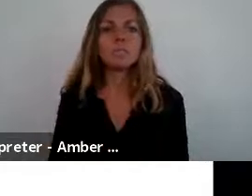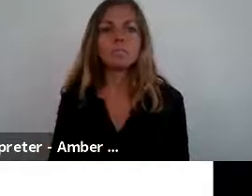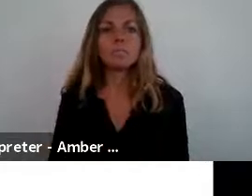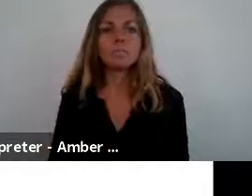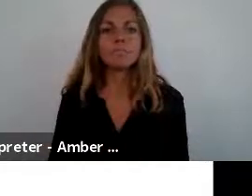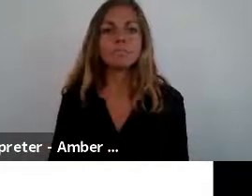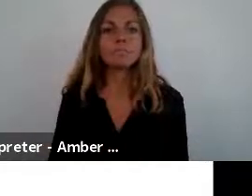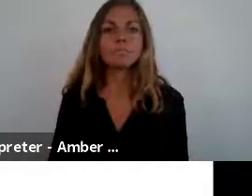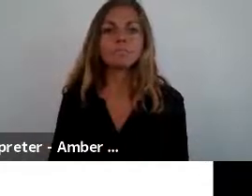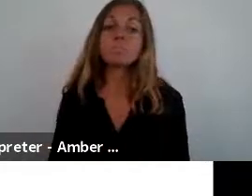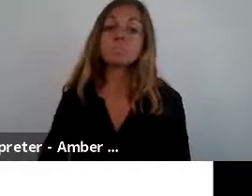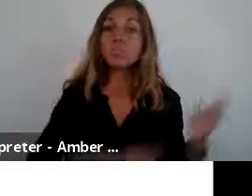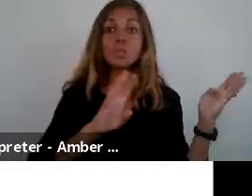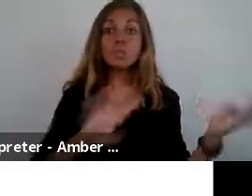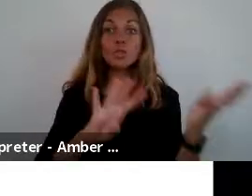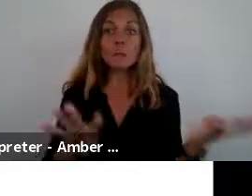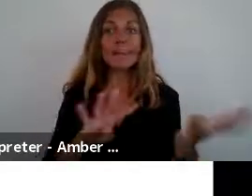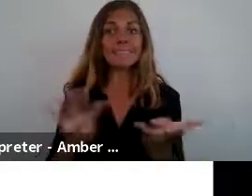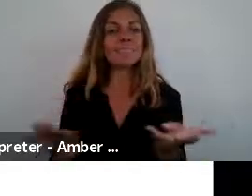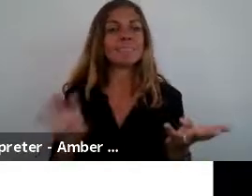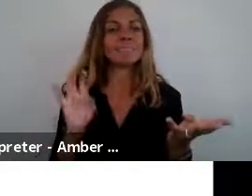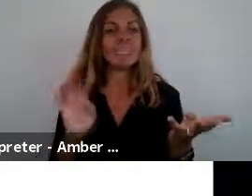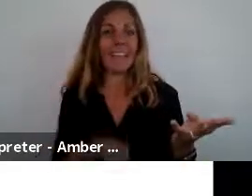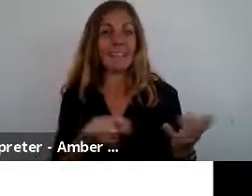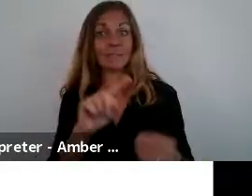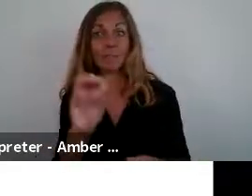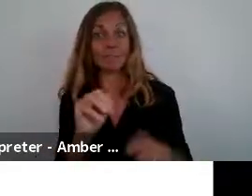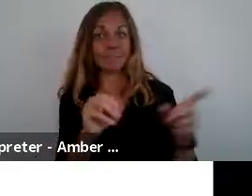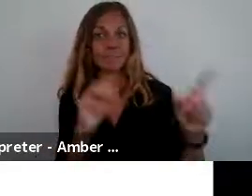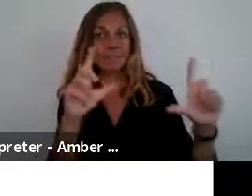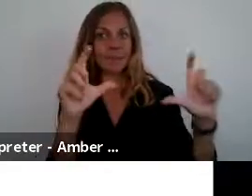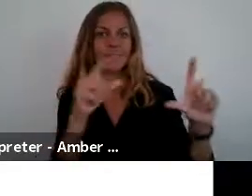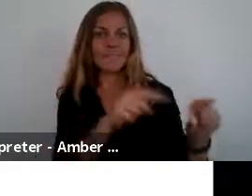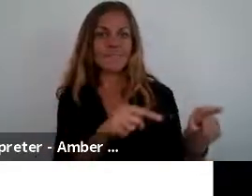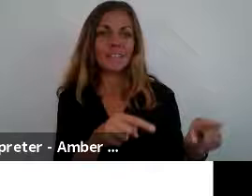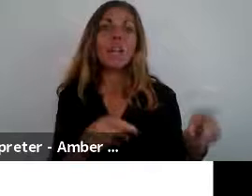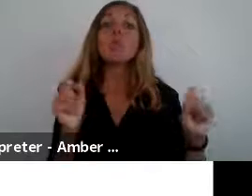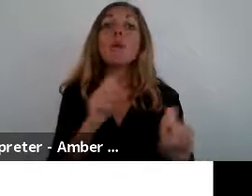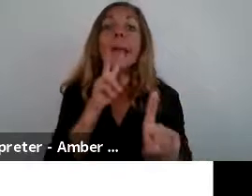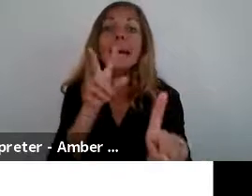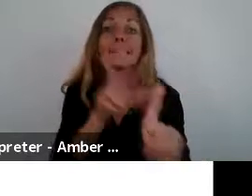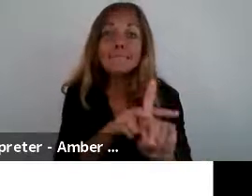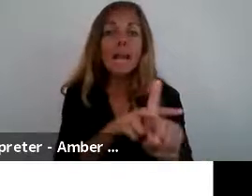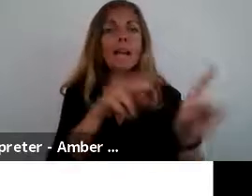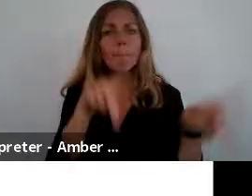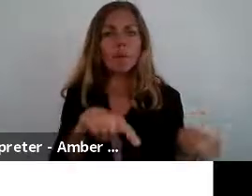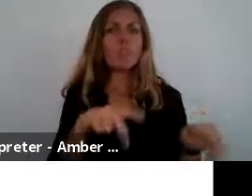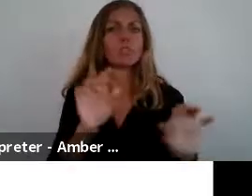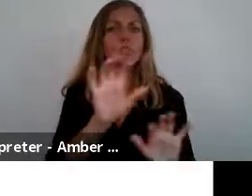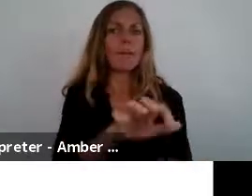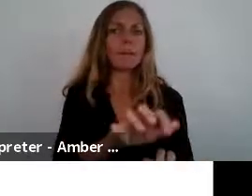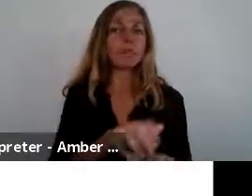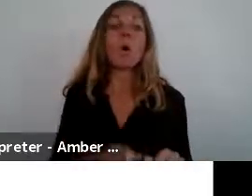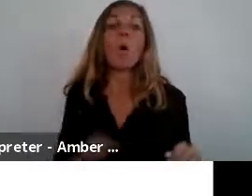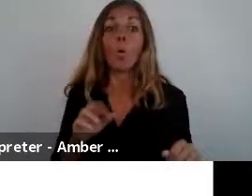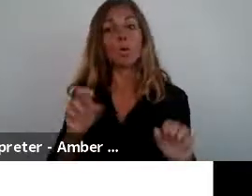Streaming on something like this is a screenshot of Zoom. You can assign a participant to type captions. You can say that you will